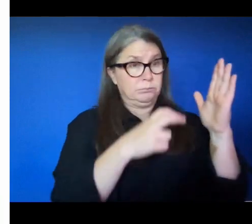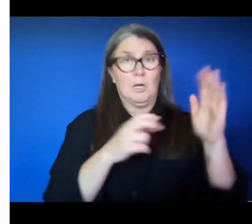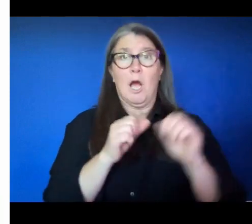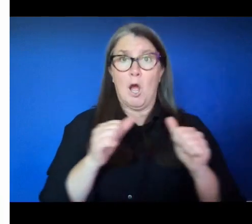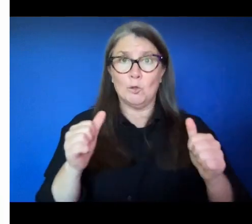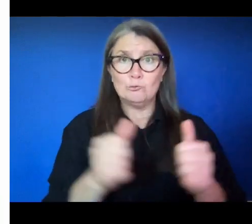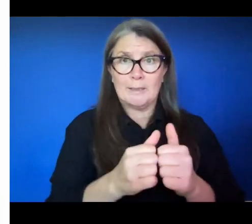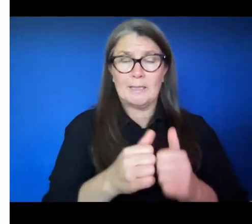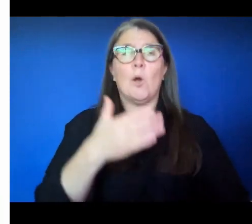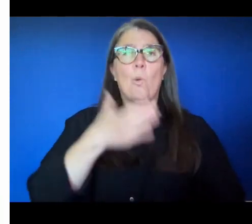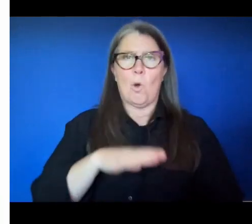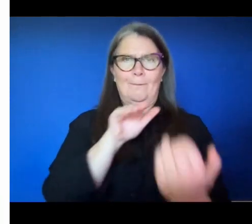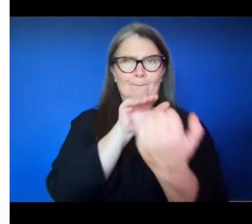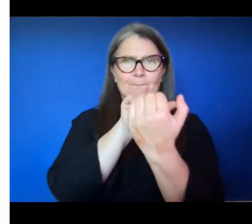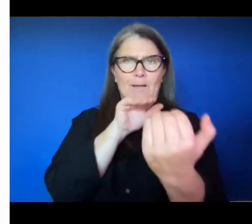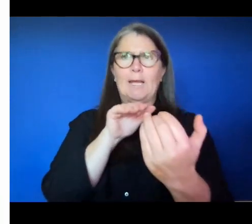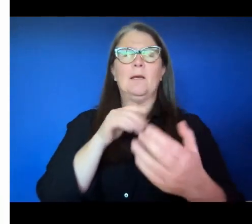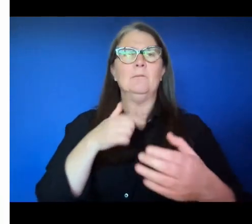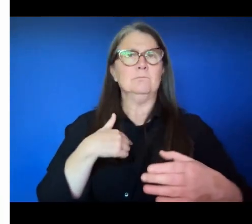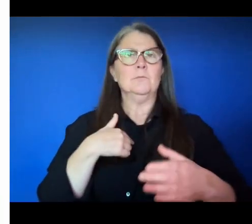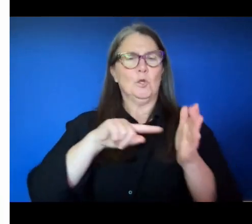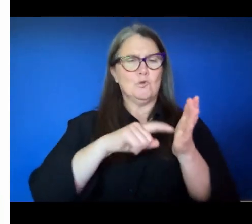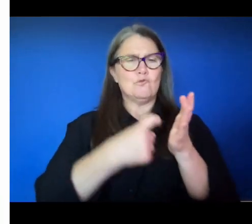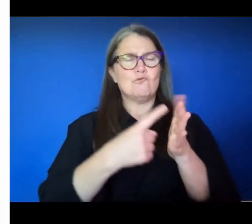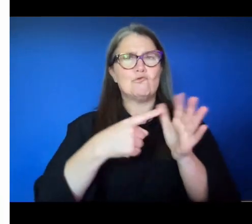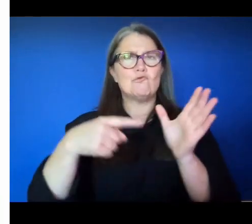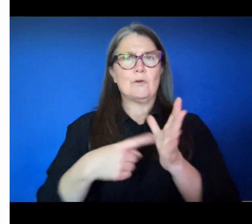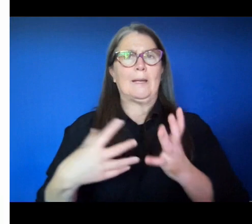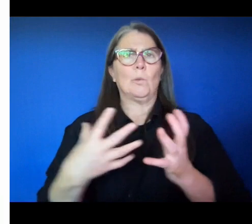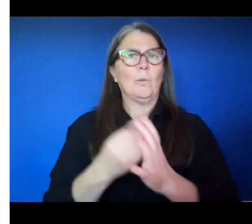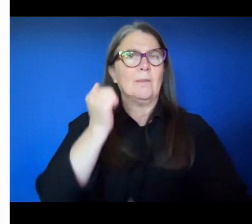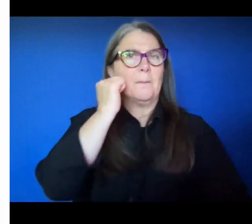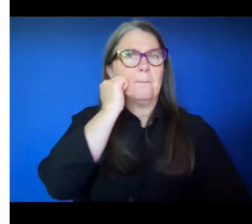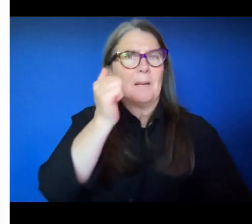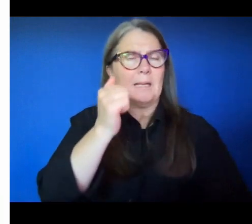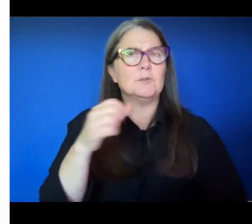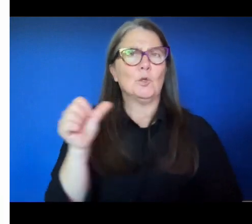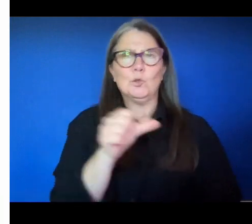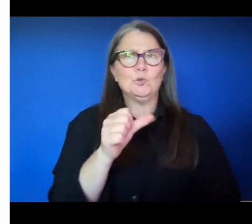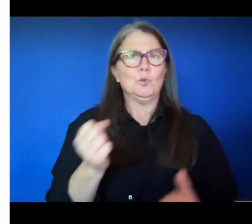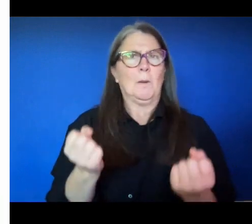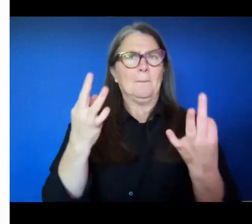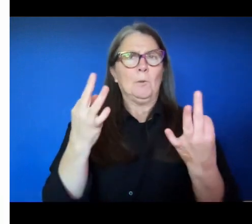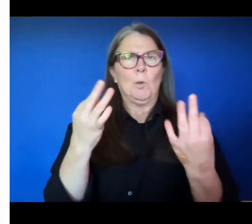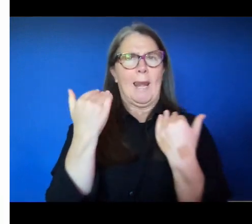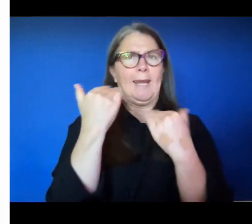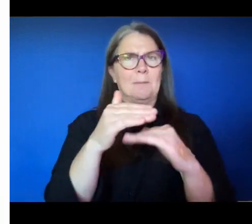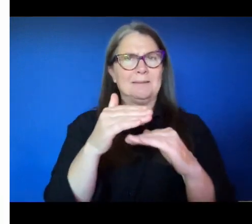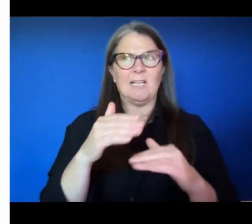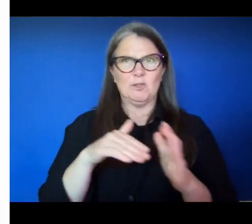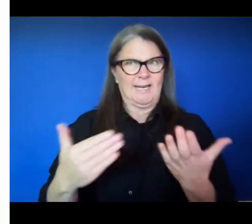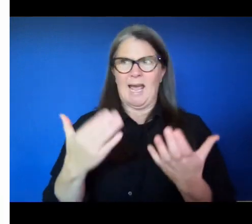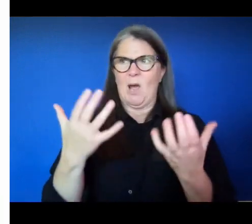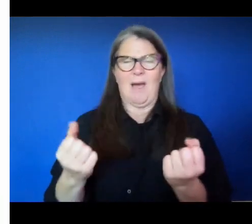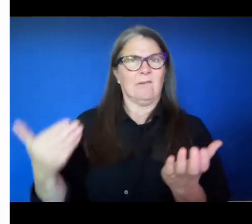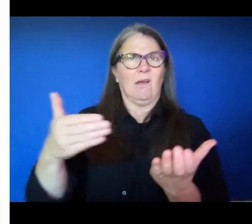and fairly with the blacks, we should not be hampered with restrictions such as we have been and are now subjected to. In regard to the payment